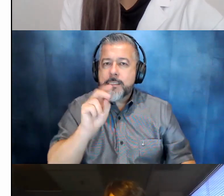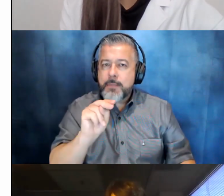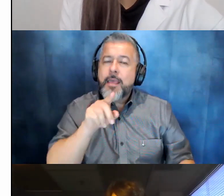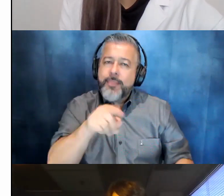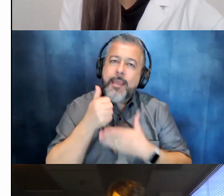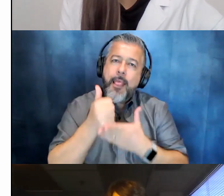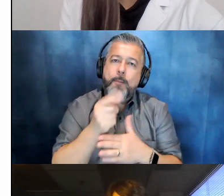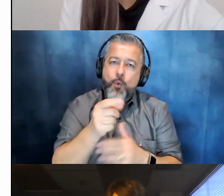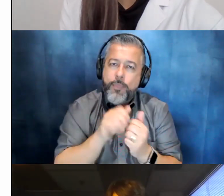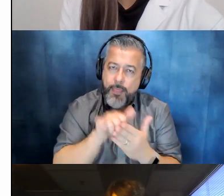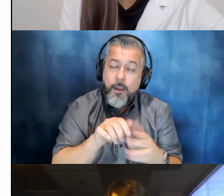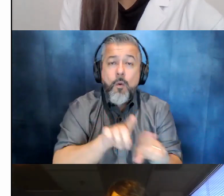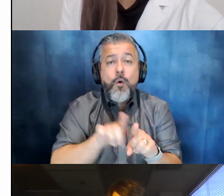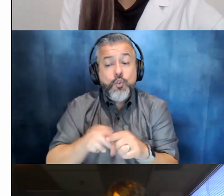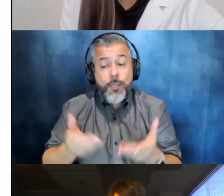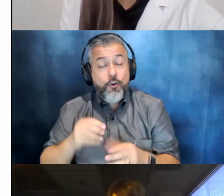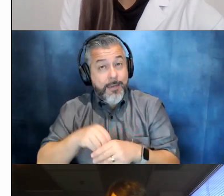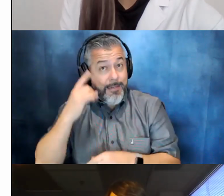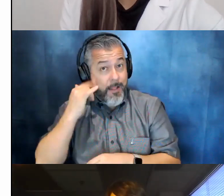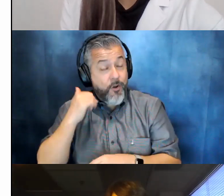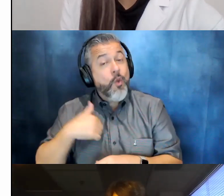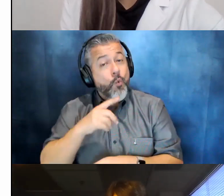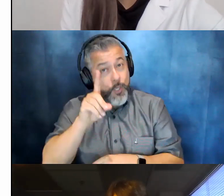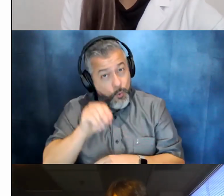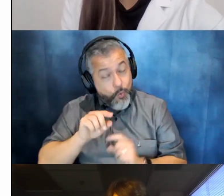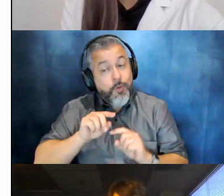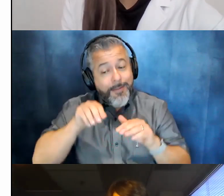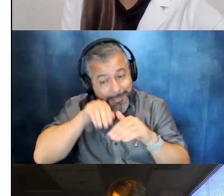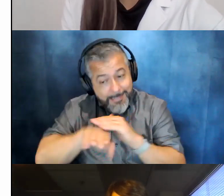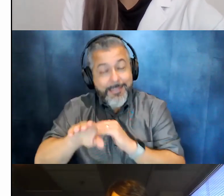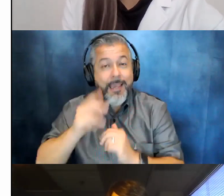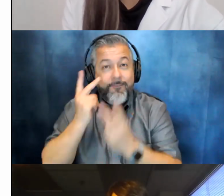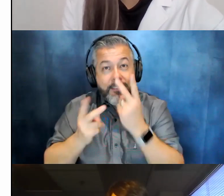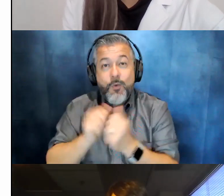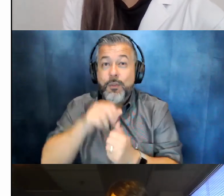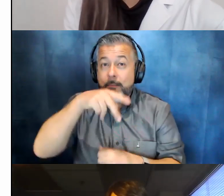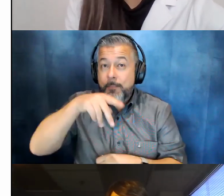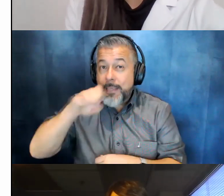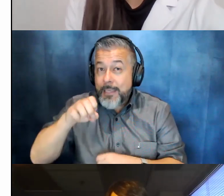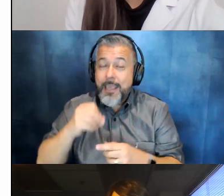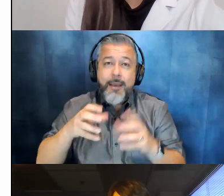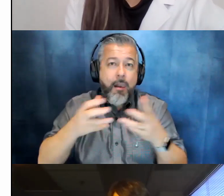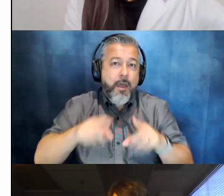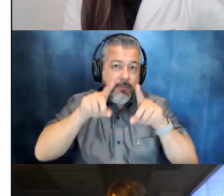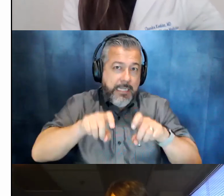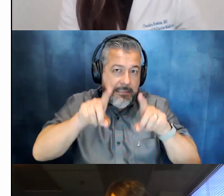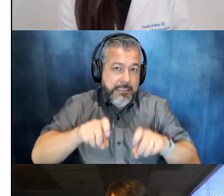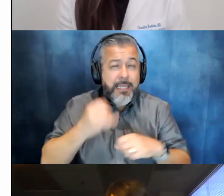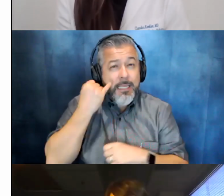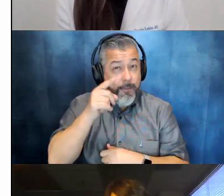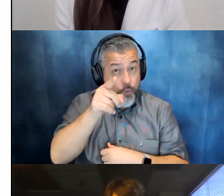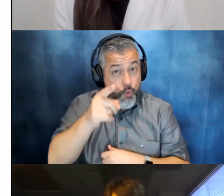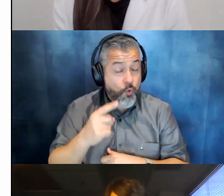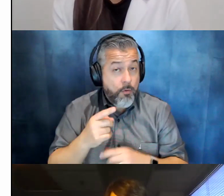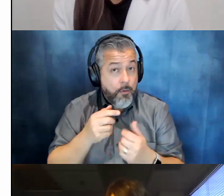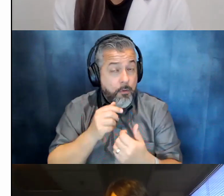doing in-person inside visits with PPE and lots of testing. And so I wanted to encourage folks, if they're encountering challenges and you feel like